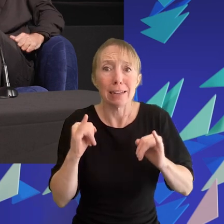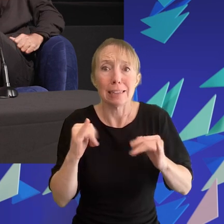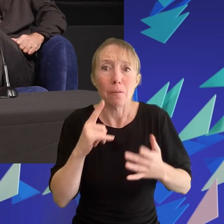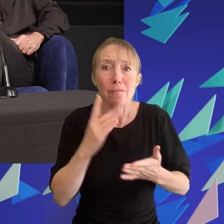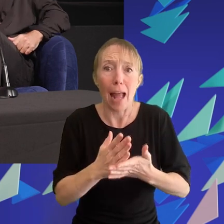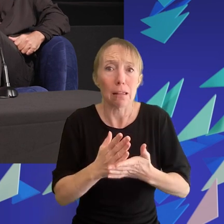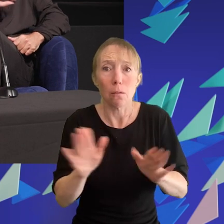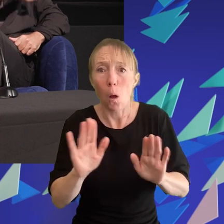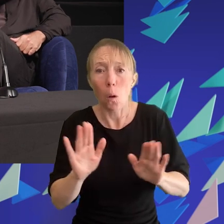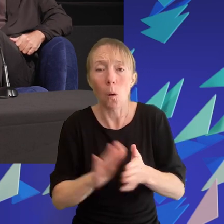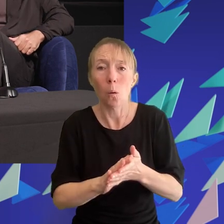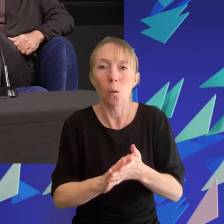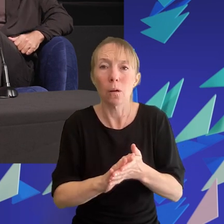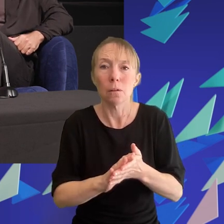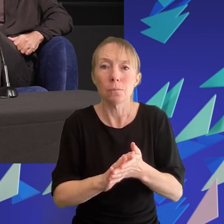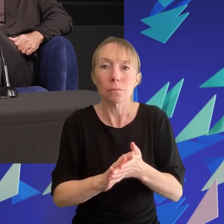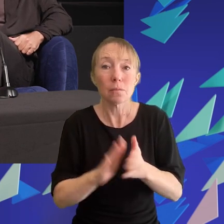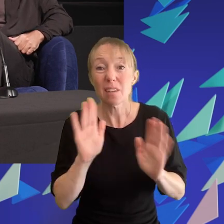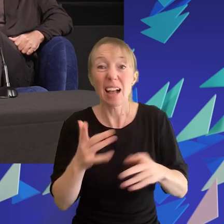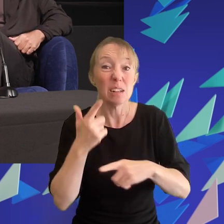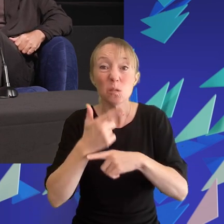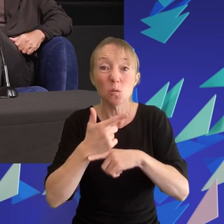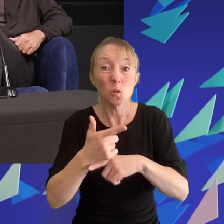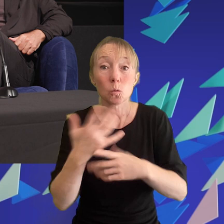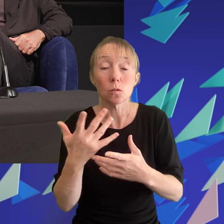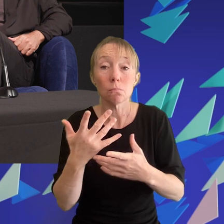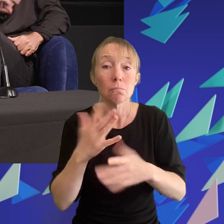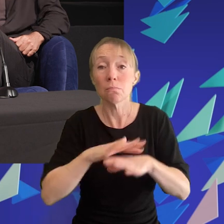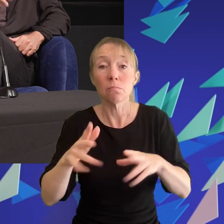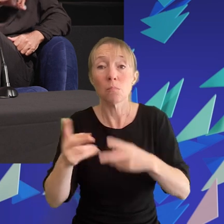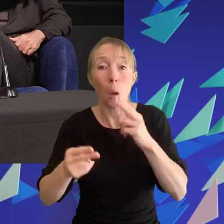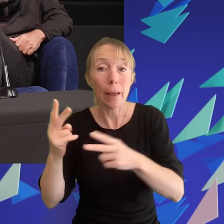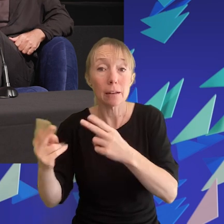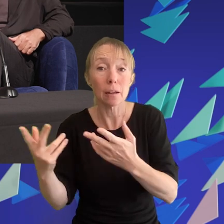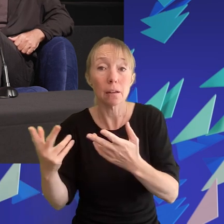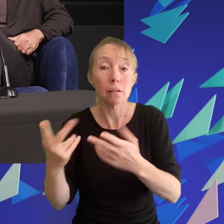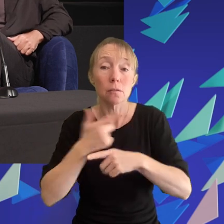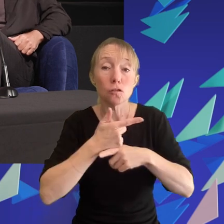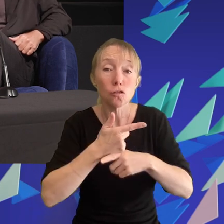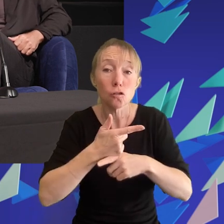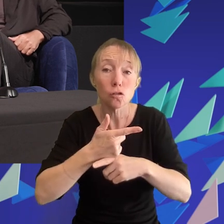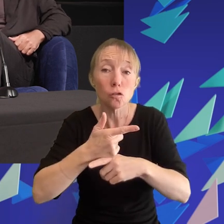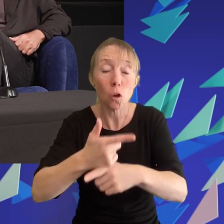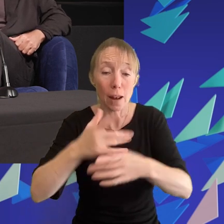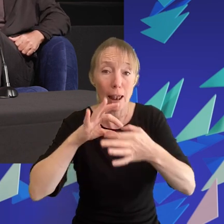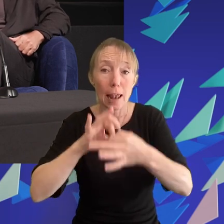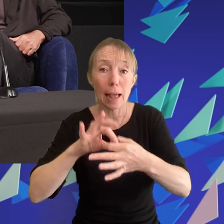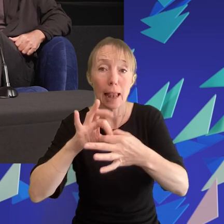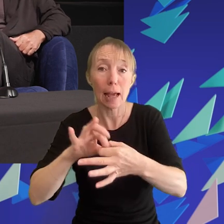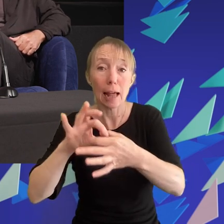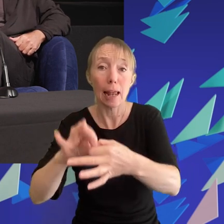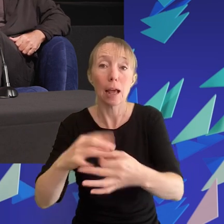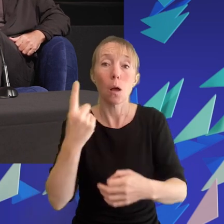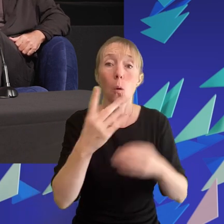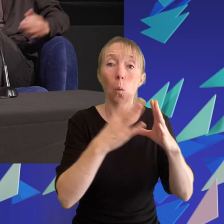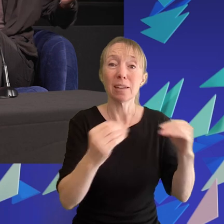you just have to shoot it. It wasn't a spaghetti, you know, and there was no editing. So, I mean, there was all the shots were linked one to the other. So if one